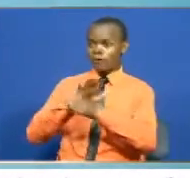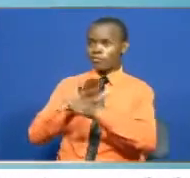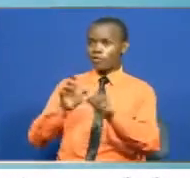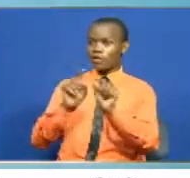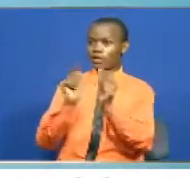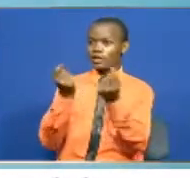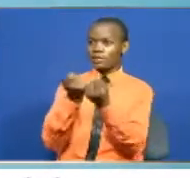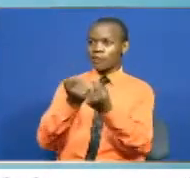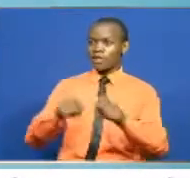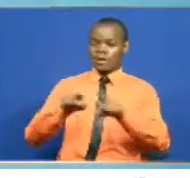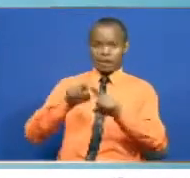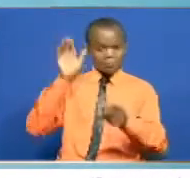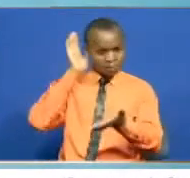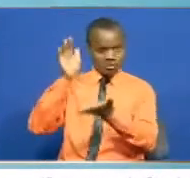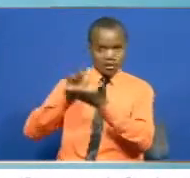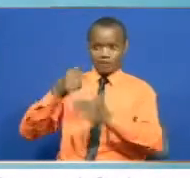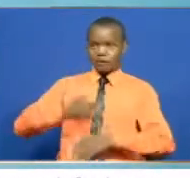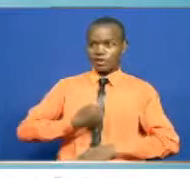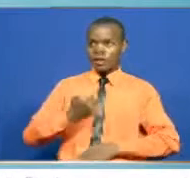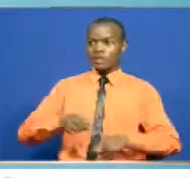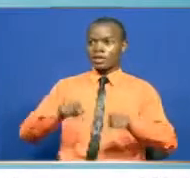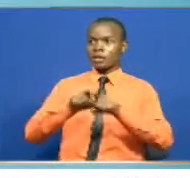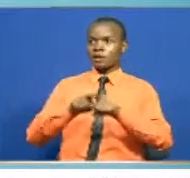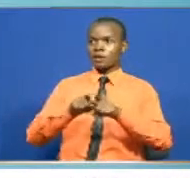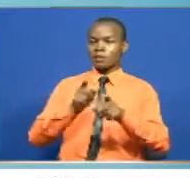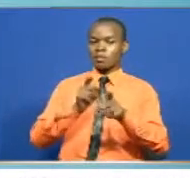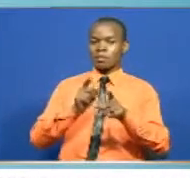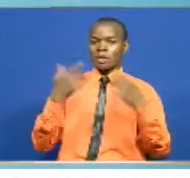We believe in ourselves, we believe in our practicing, we